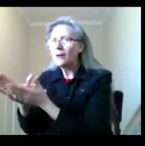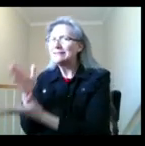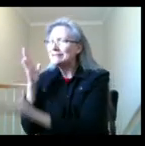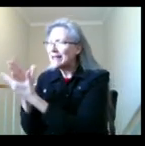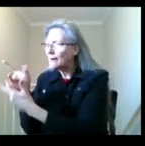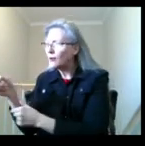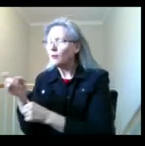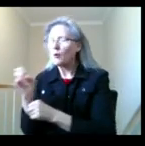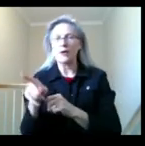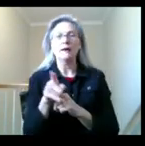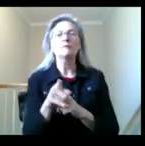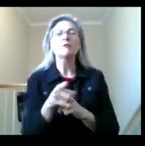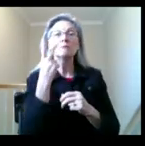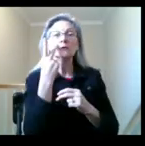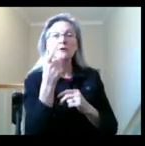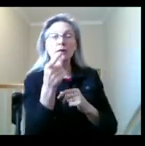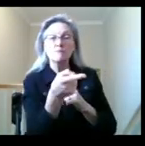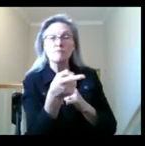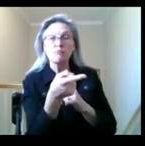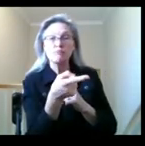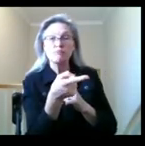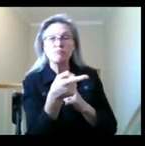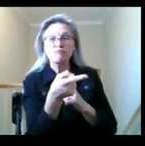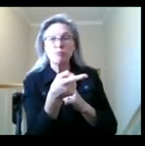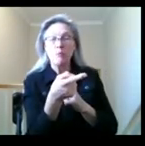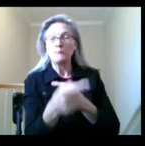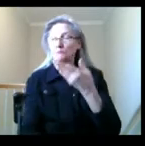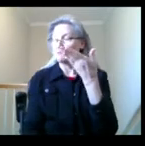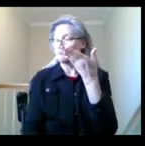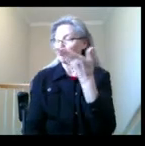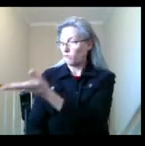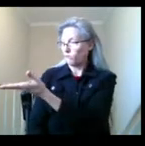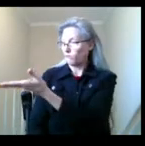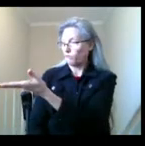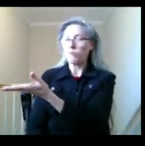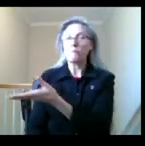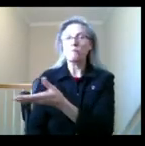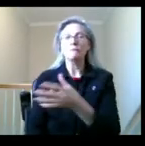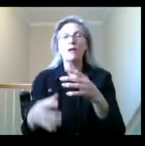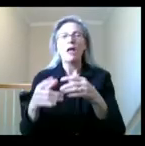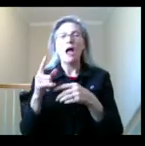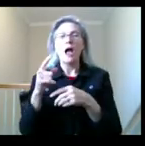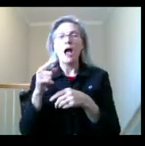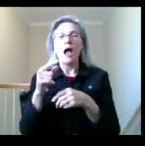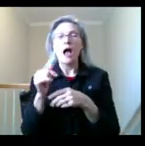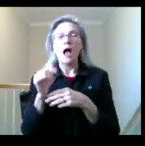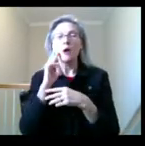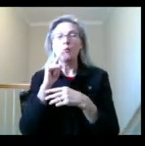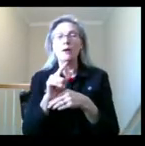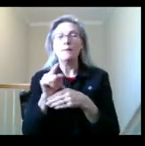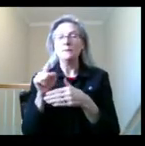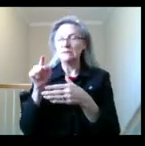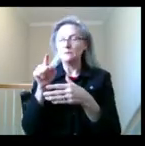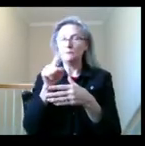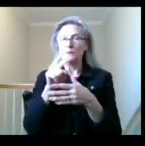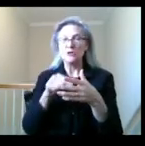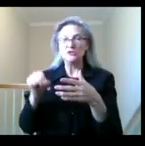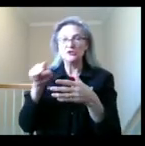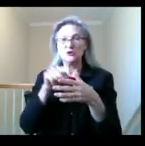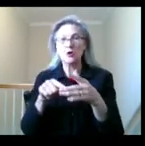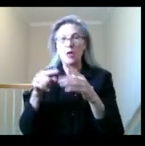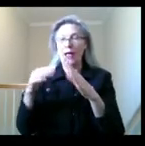So when I'm looking over here, I'm going to put a circle on the spots that connect. So